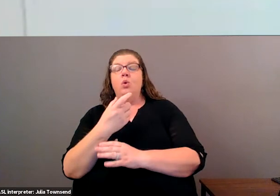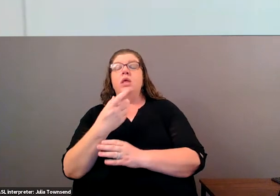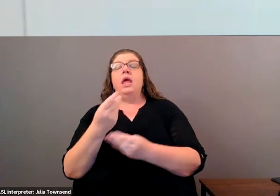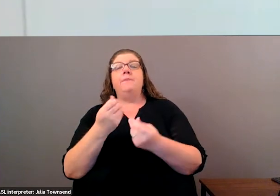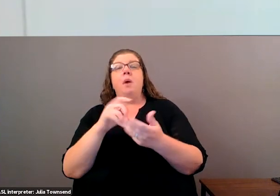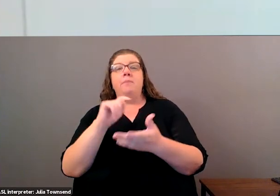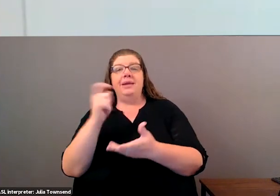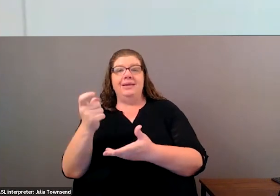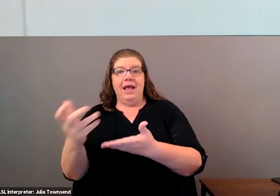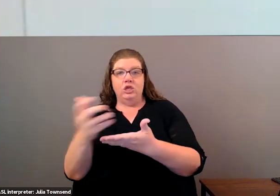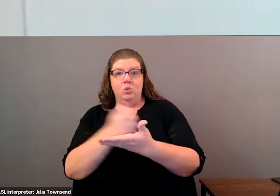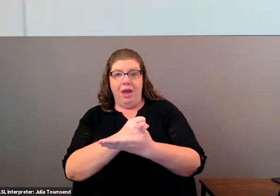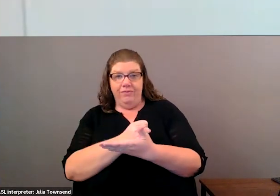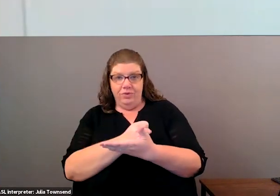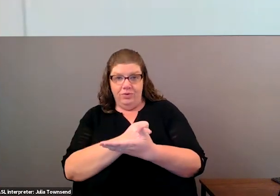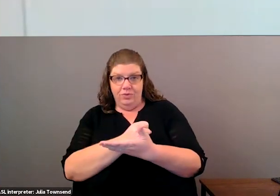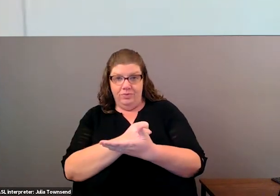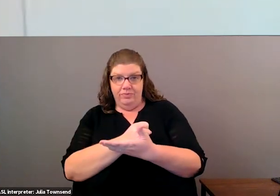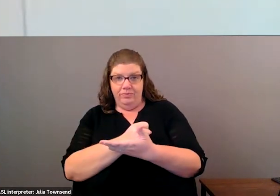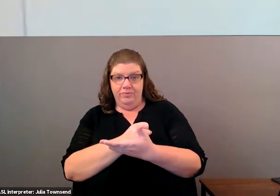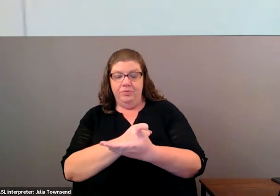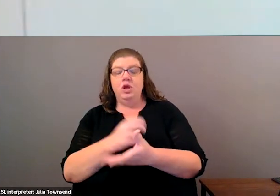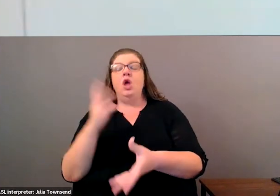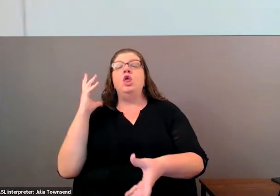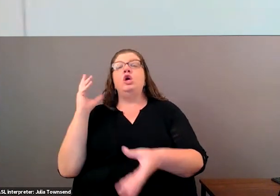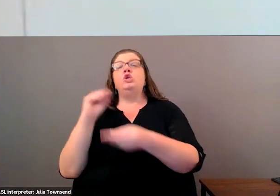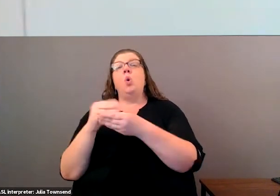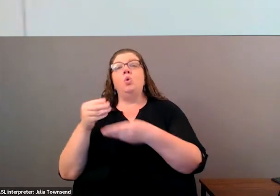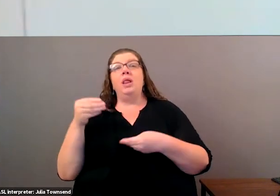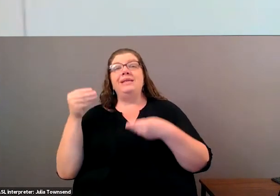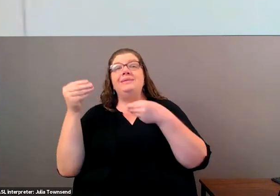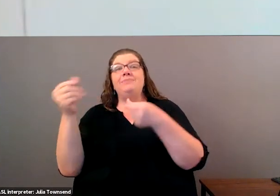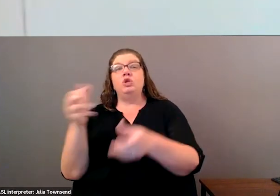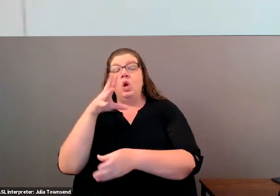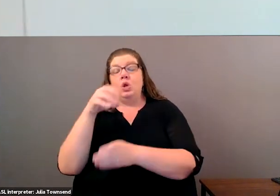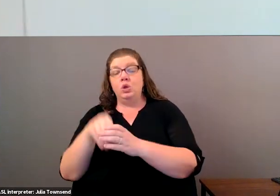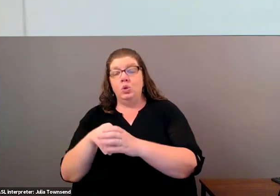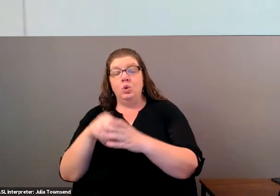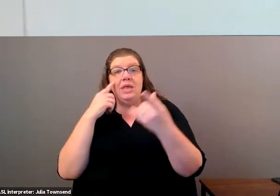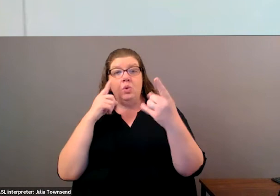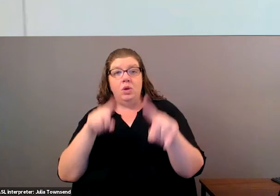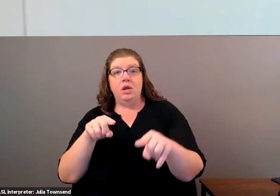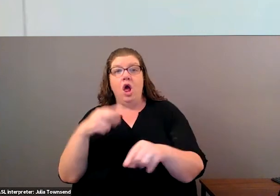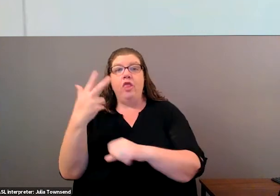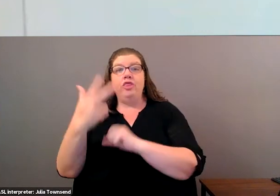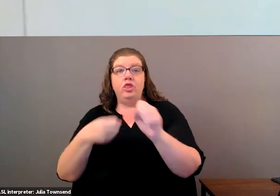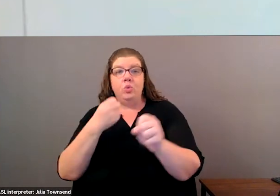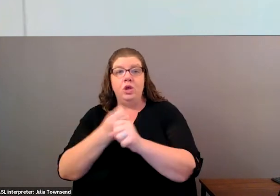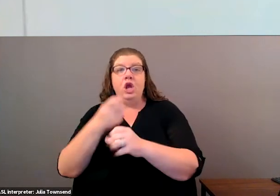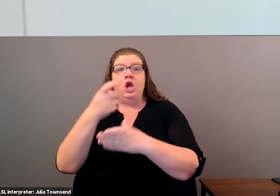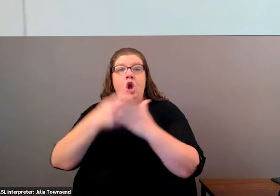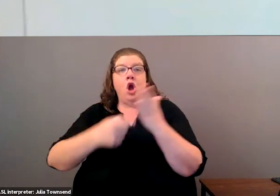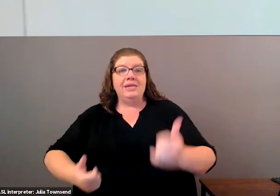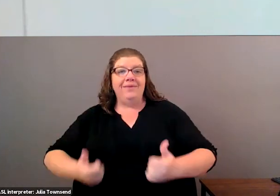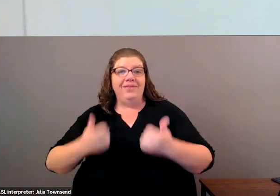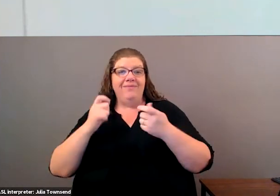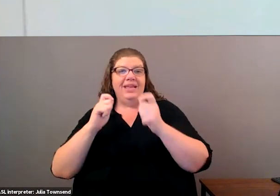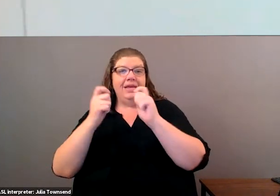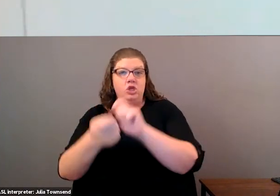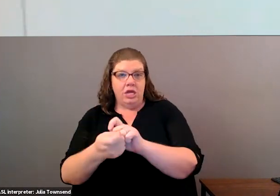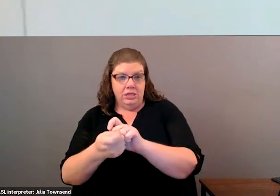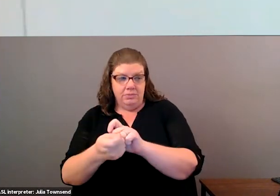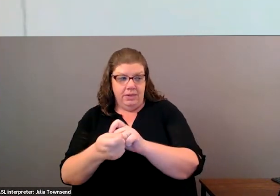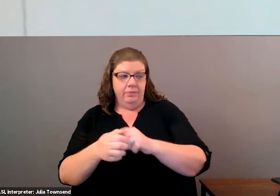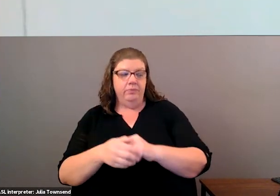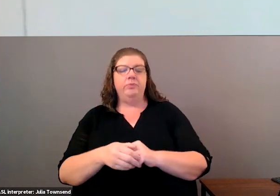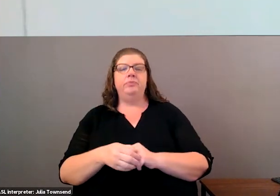revenue, whereas the total expenditures include the agreed upon 3-year cost of living adjustments,